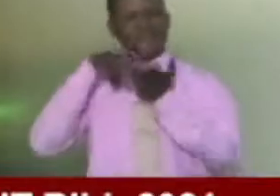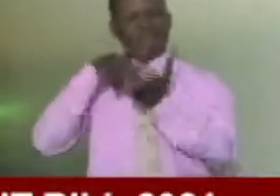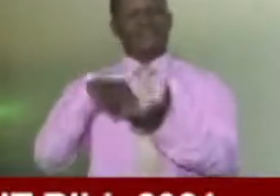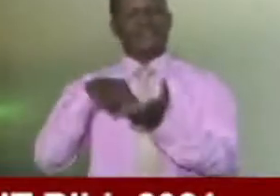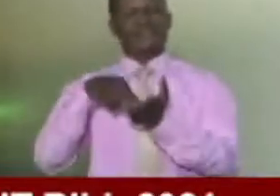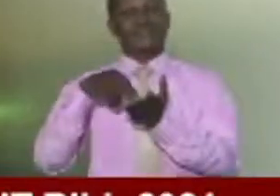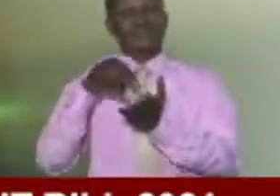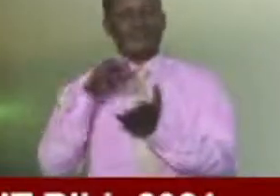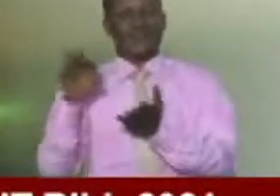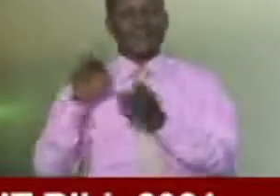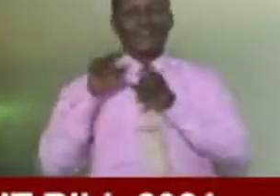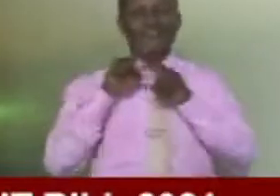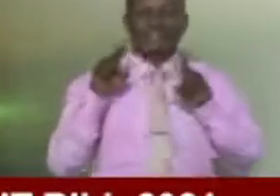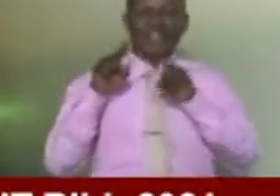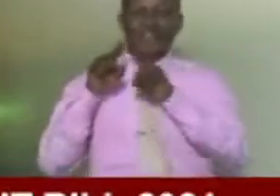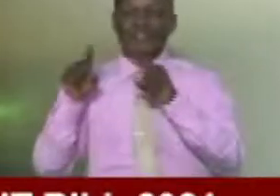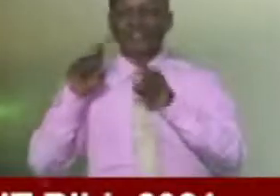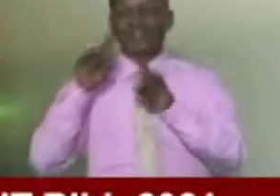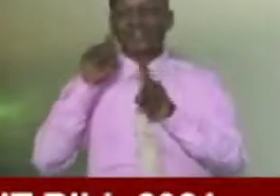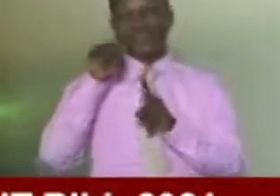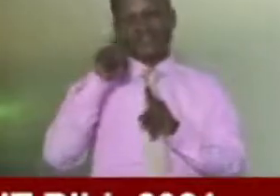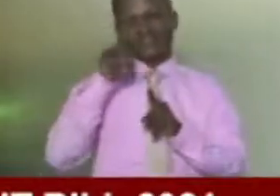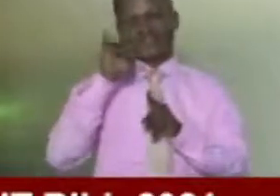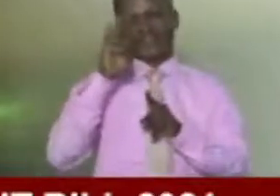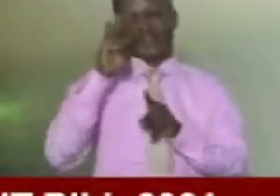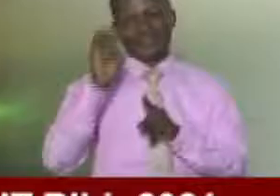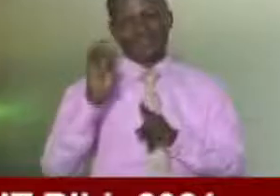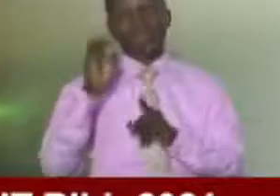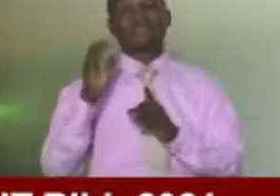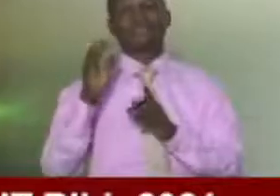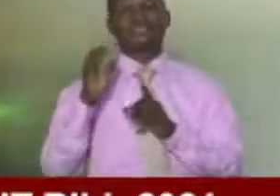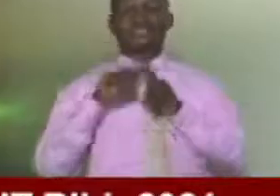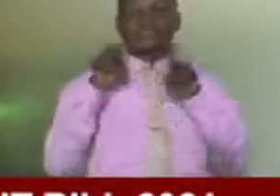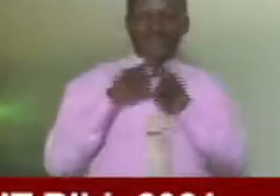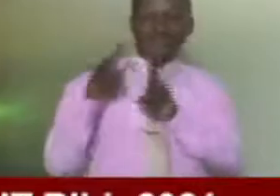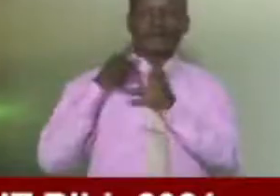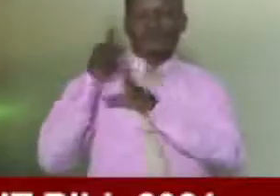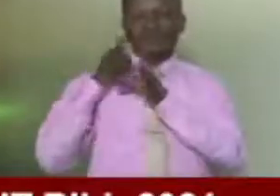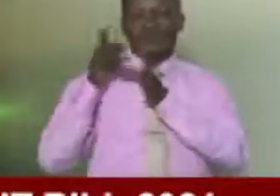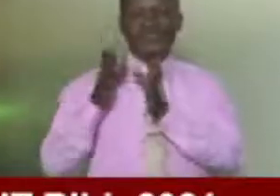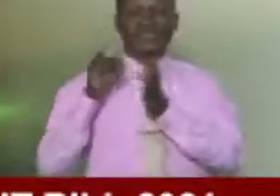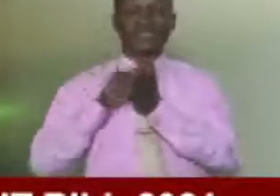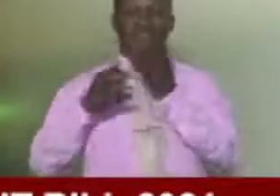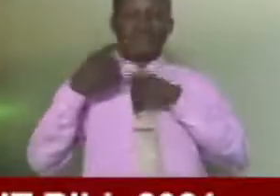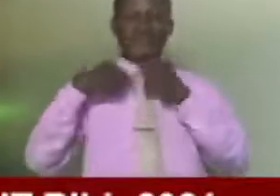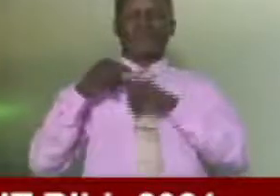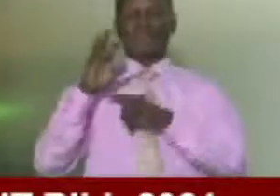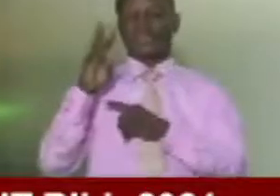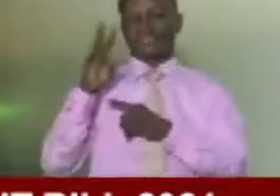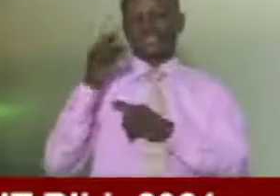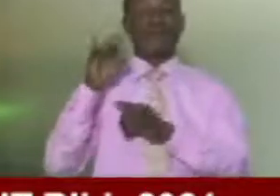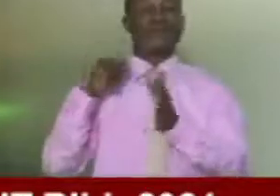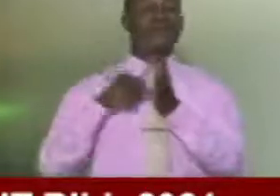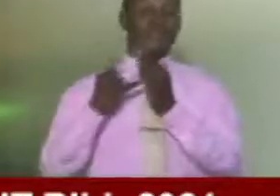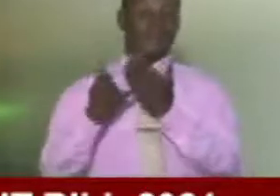tribes, ethnic, and every shape and form of professions have come into this room, 16th of January.